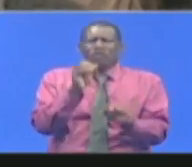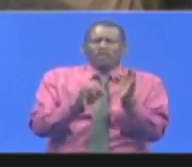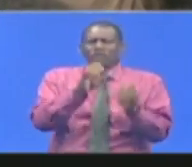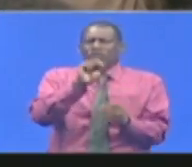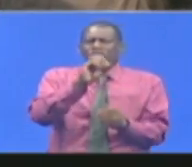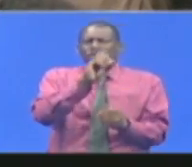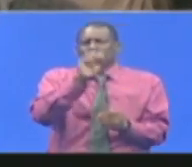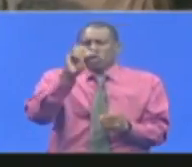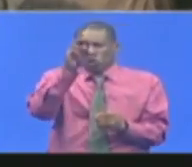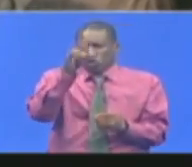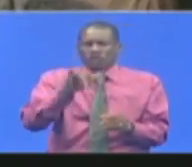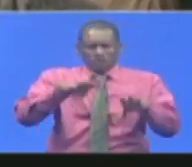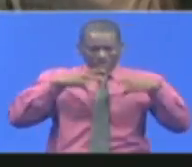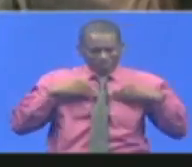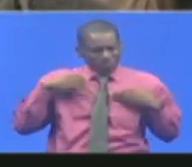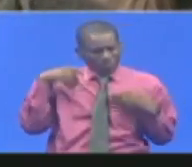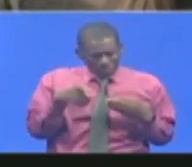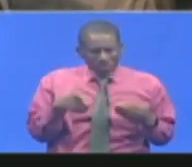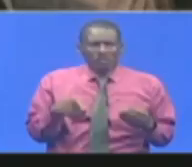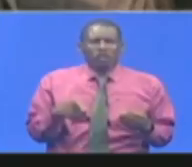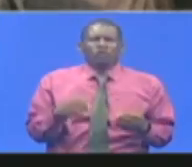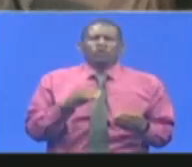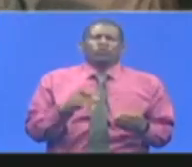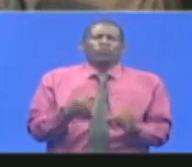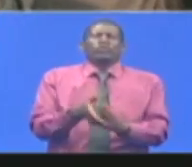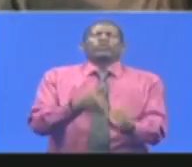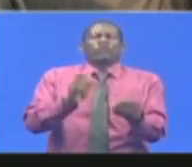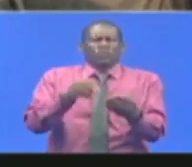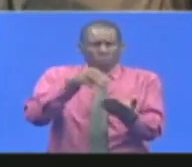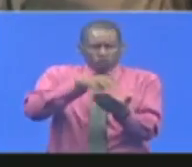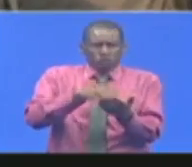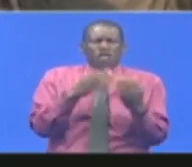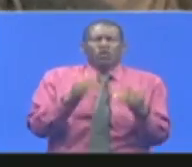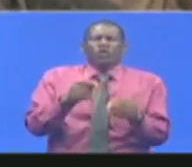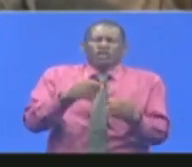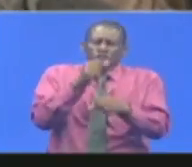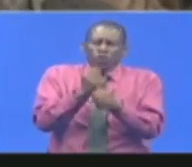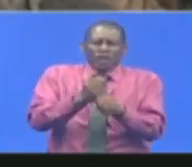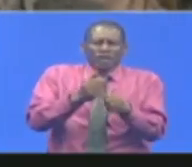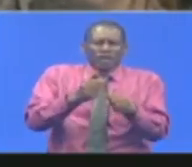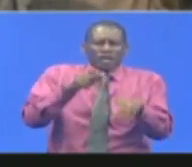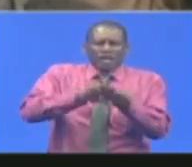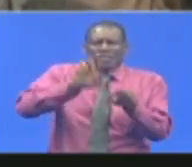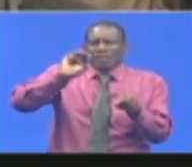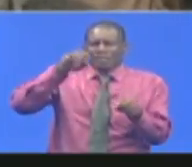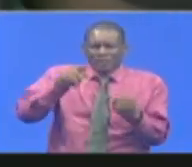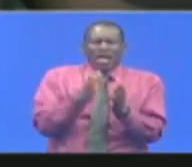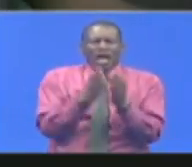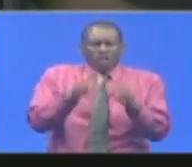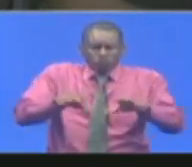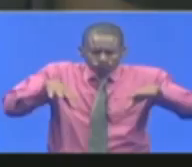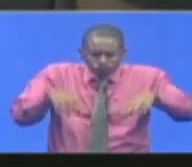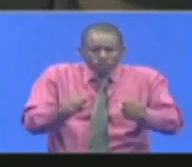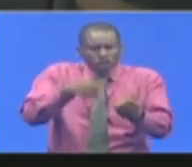naye anakubali hayo, hatungekuwa na vita na yeye. Lakini yeye yuko kwenye bunge na pia anakataria kiti cha KNUT kama katibu mkuu.